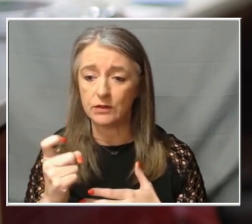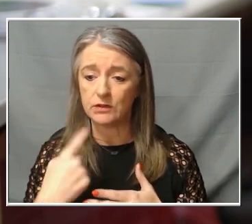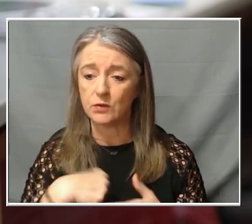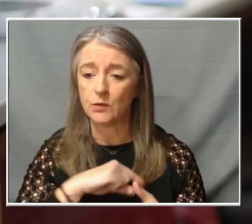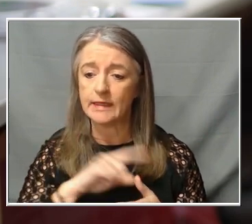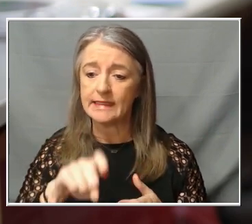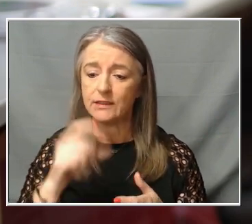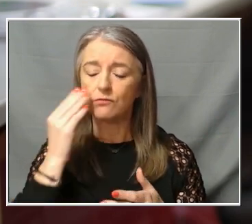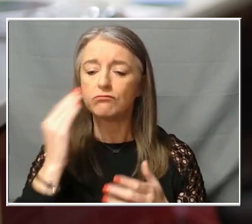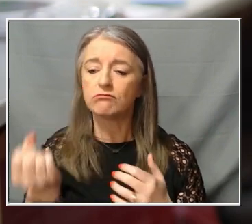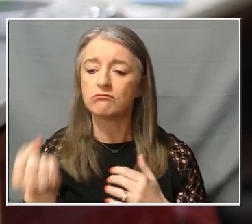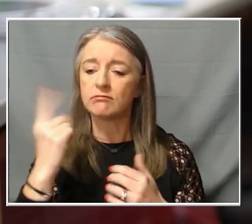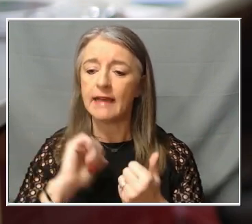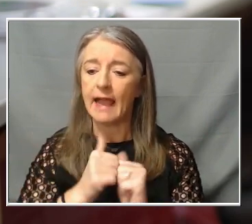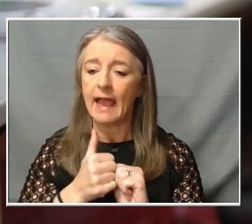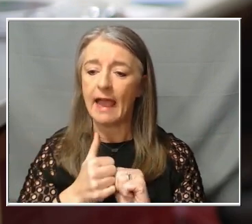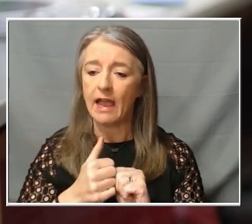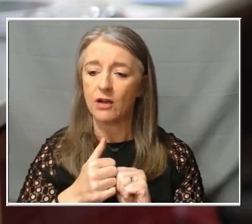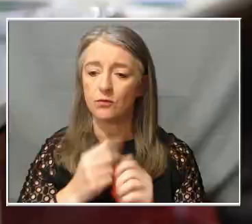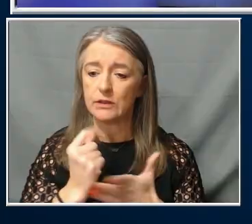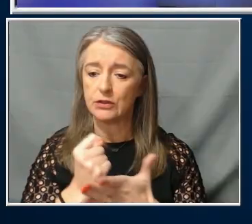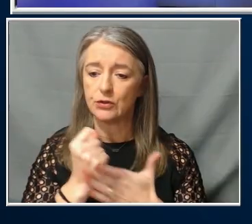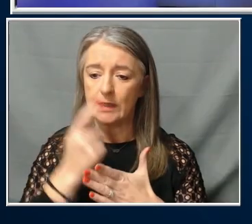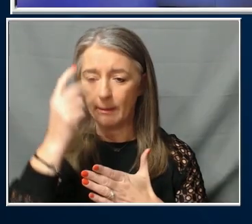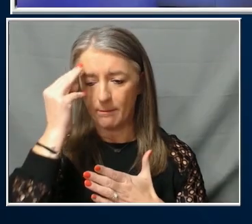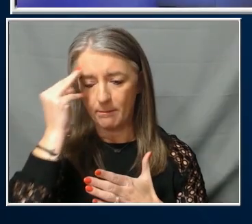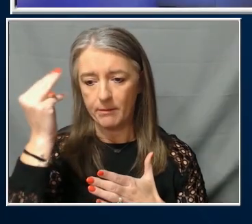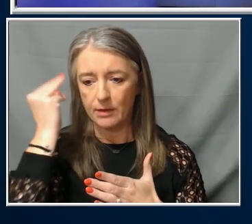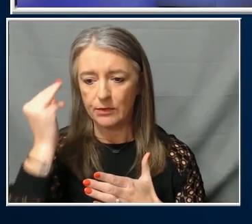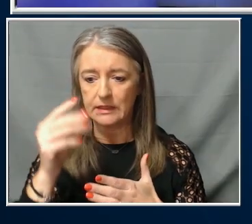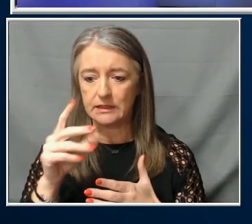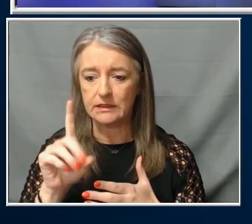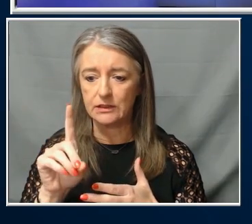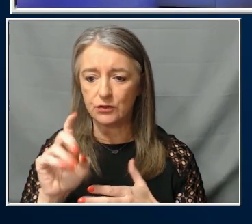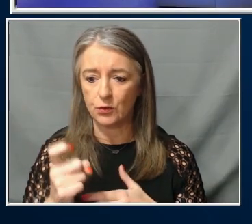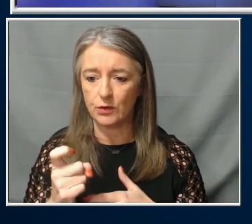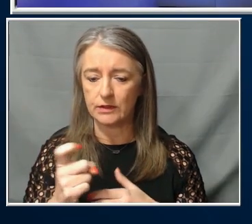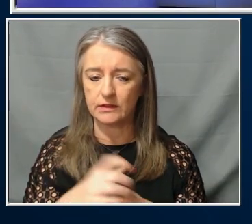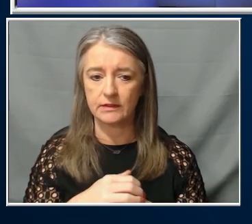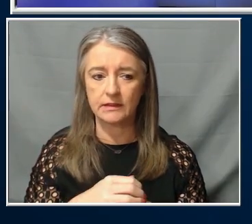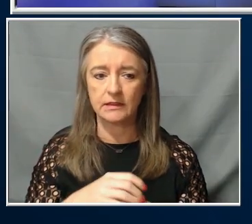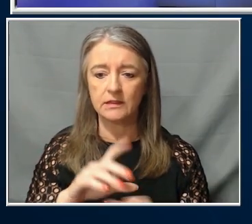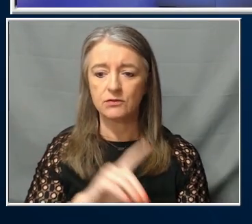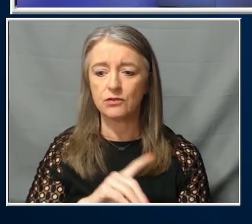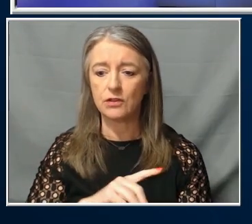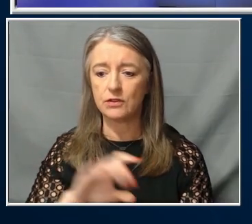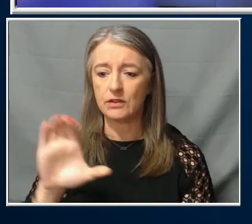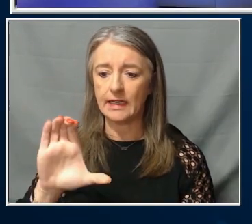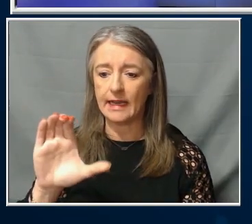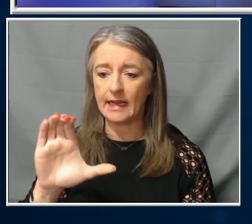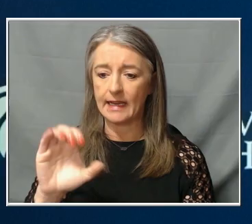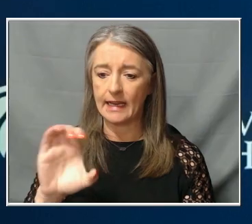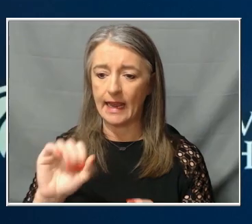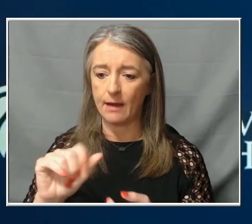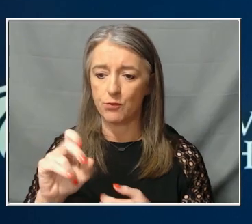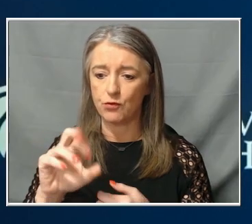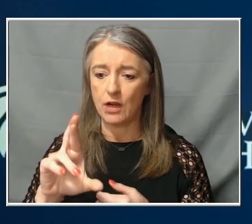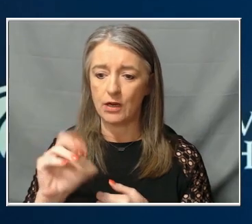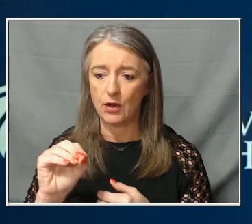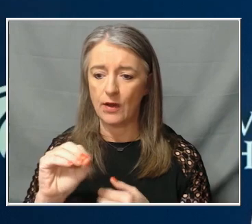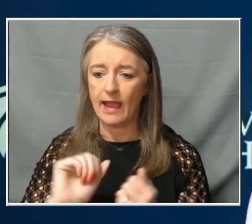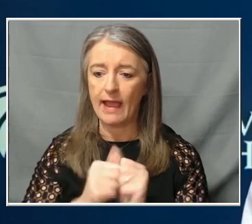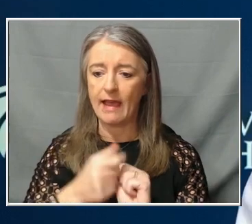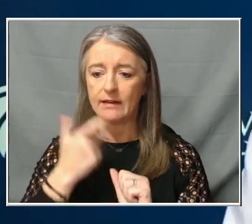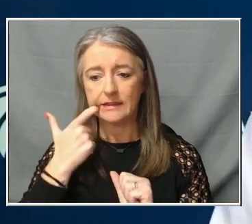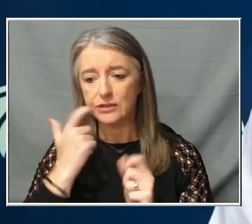how we treat memory-related disorders. Well, Dr. Camarada, in your findings, how does addiction change the brain? Well, so